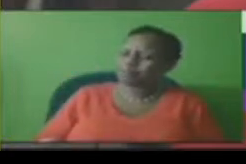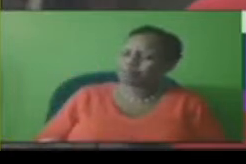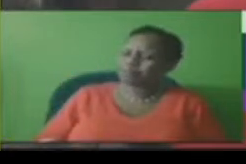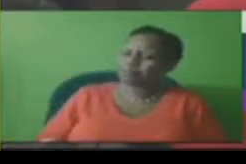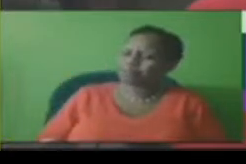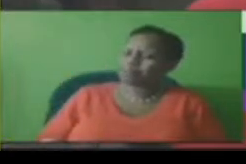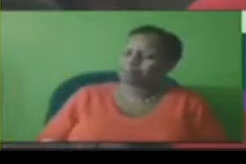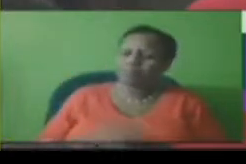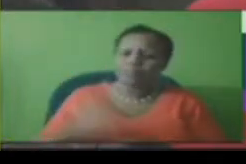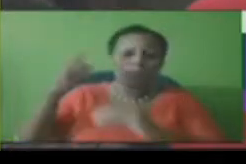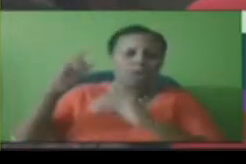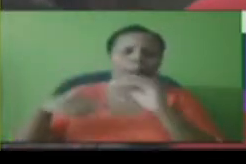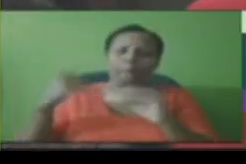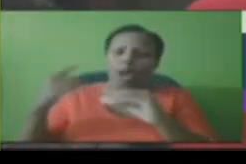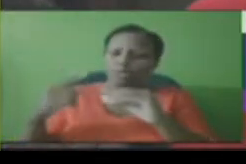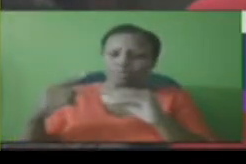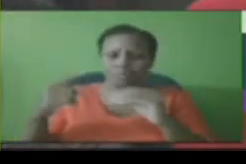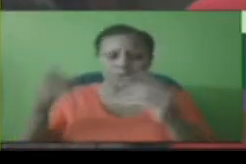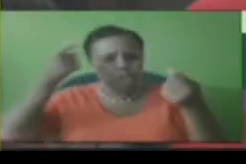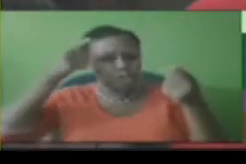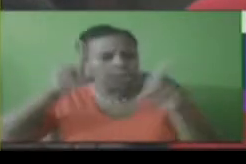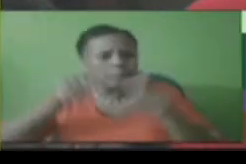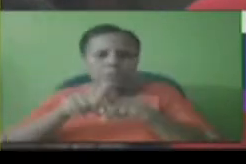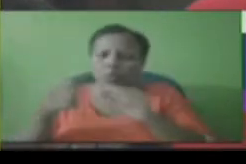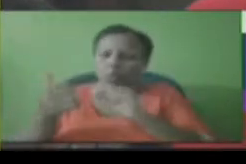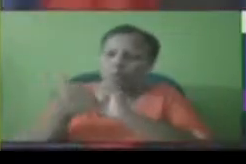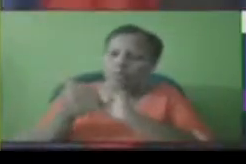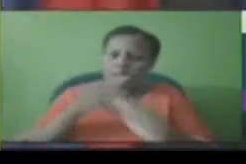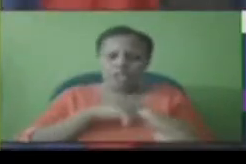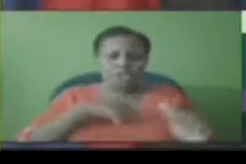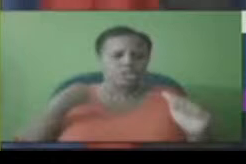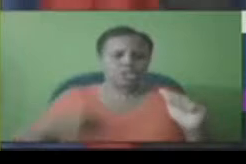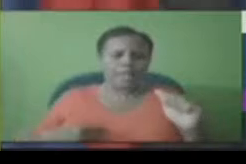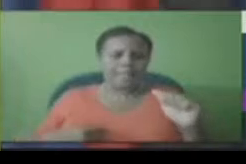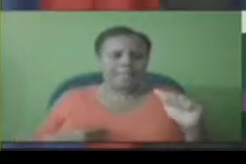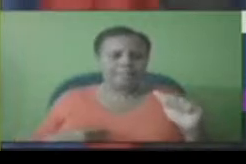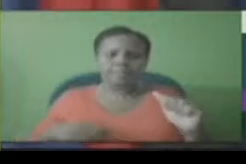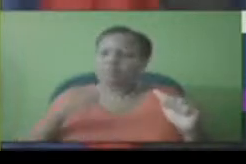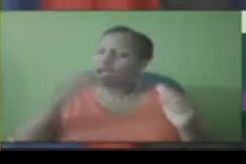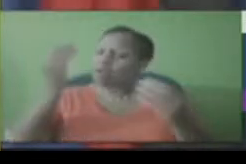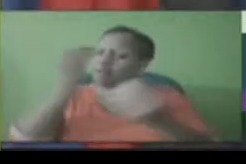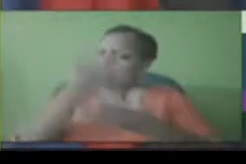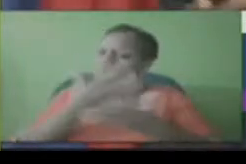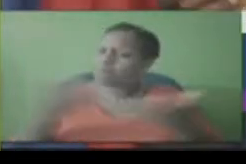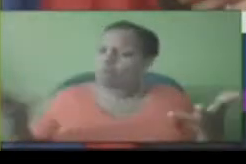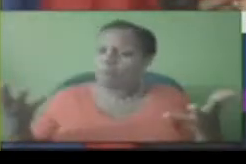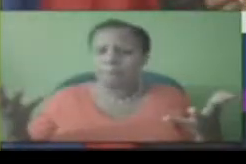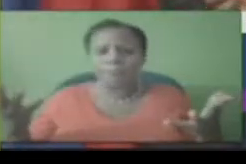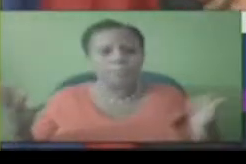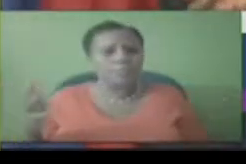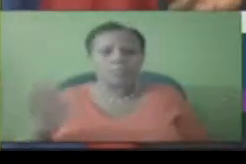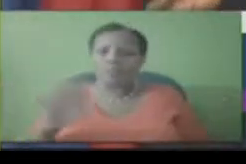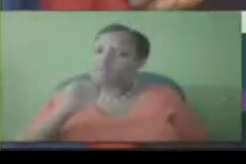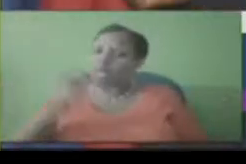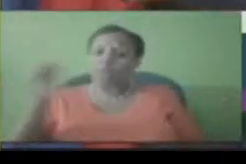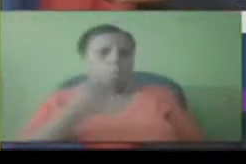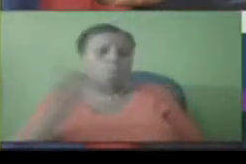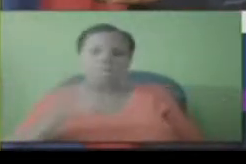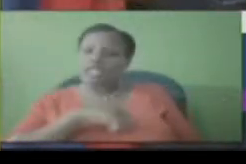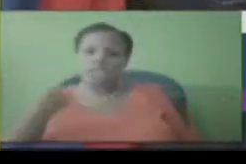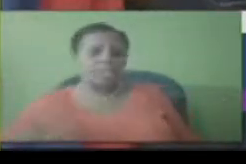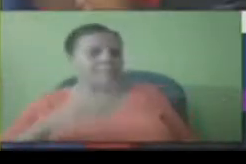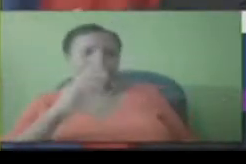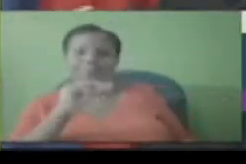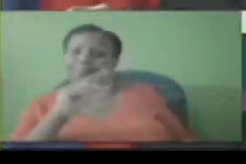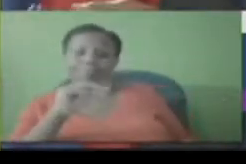China, Guyana has revealed the cost of their not with China. It's all anybody you go to. The minister can tell you.